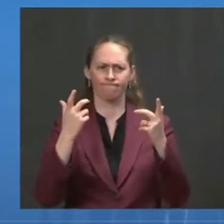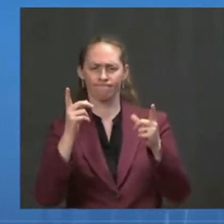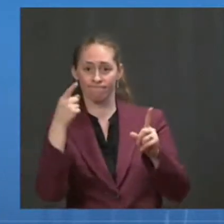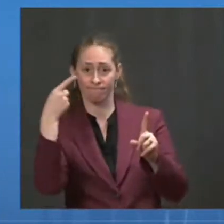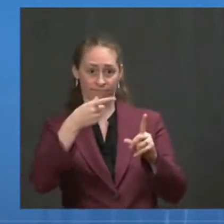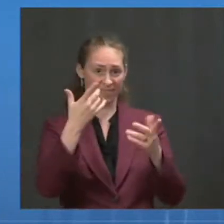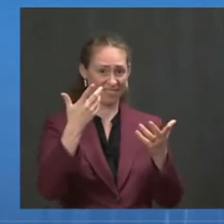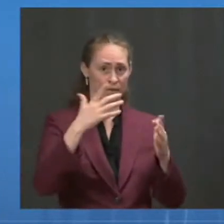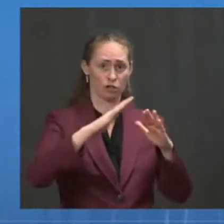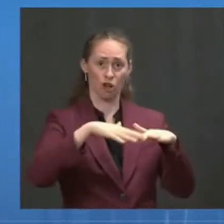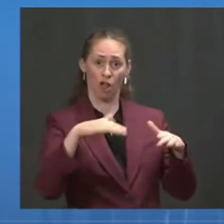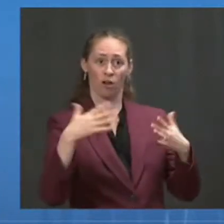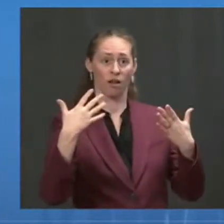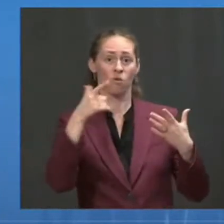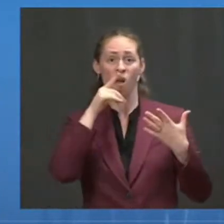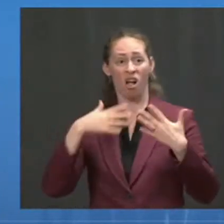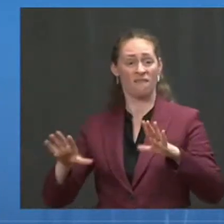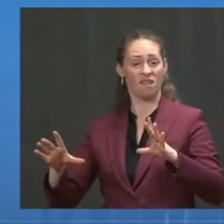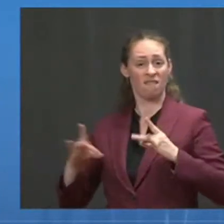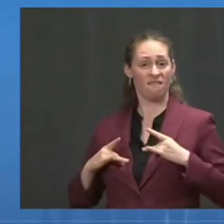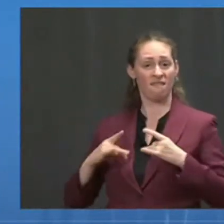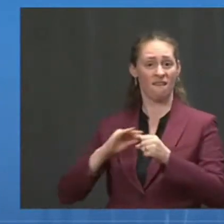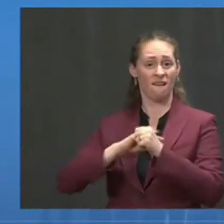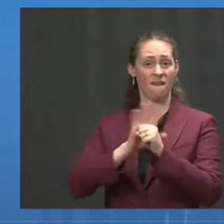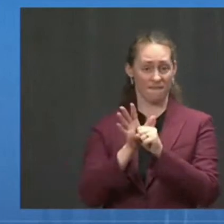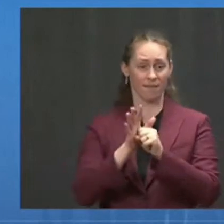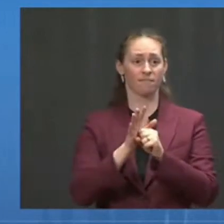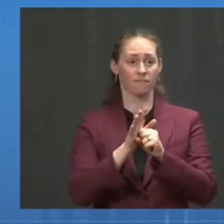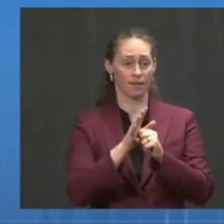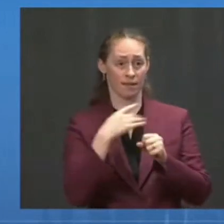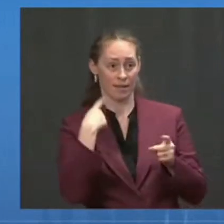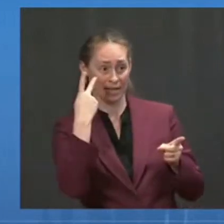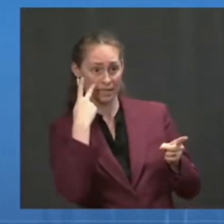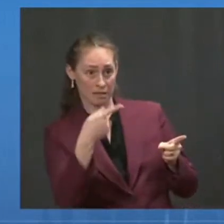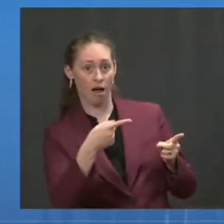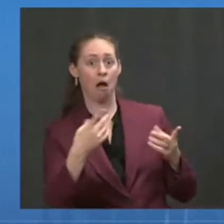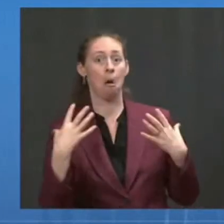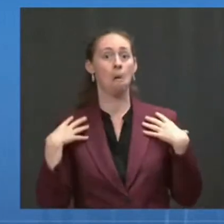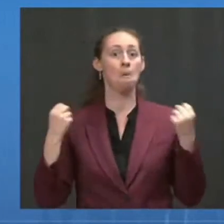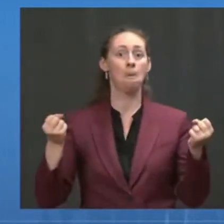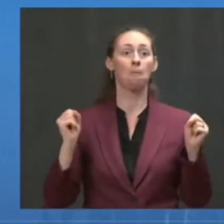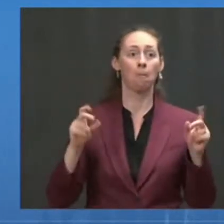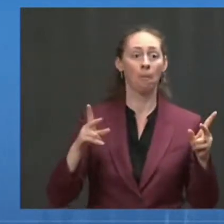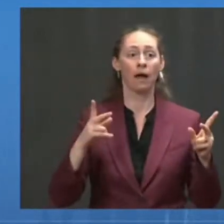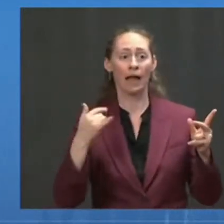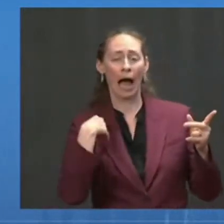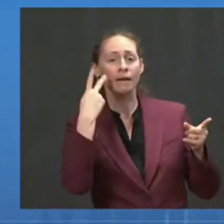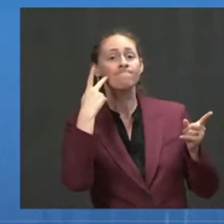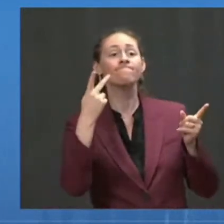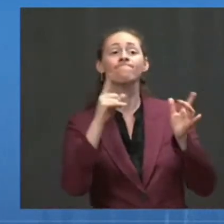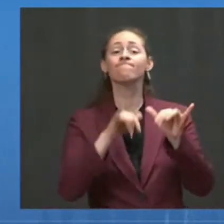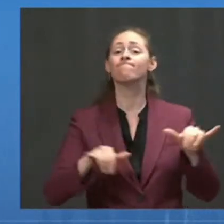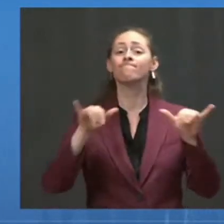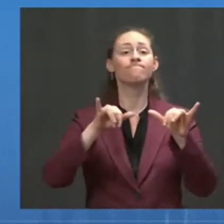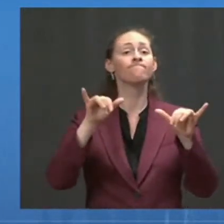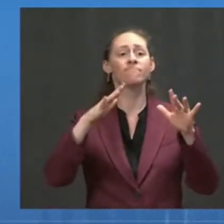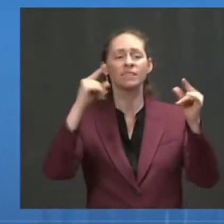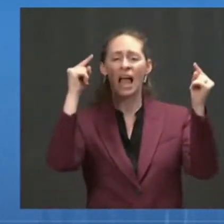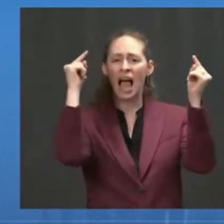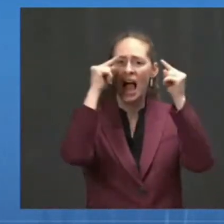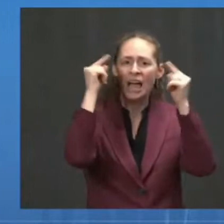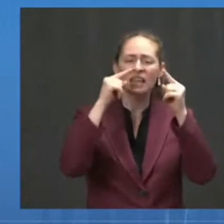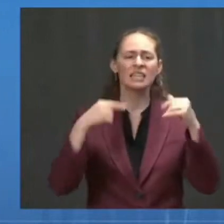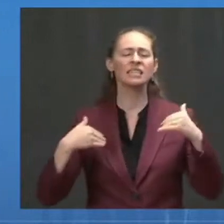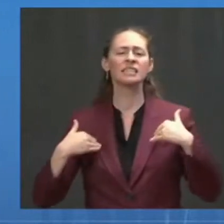COVID symptoms, mostly fatigue and headache. They appear to be happening at rates that are lower than they are in adults, in the 2 to 3%.